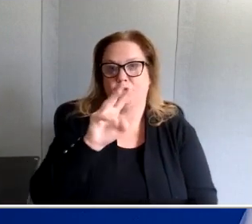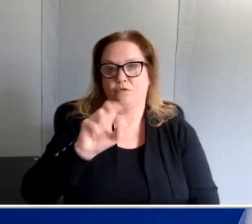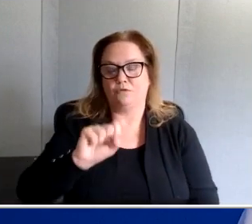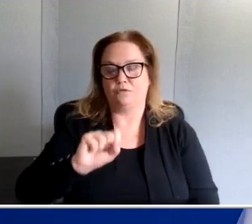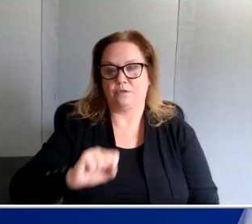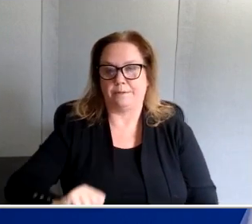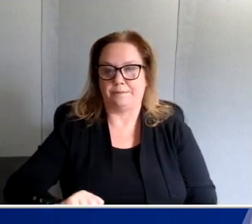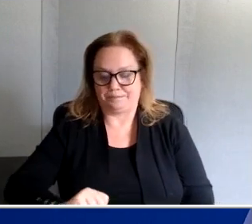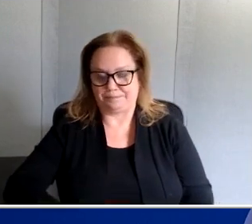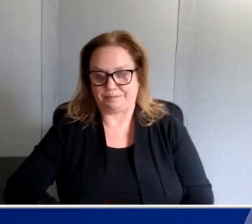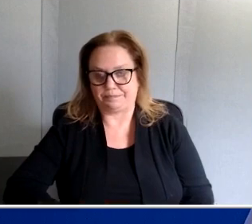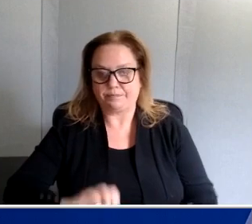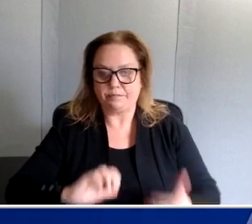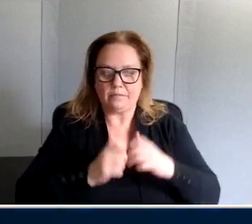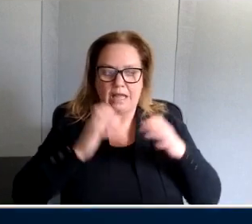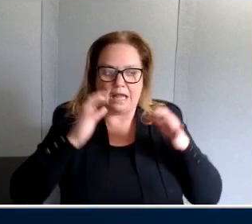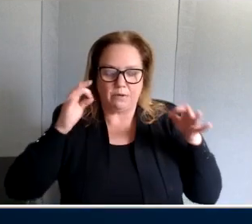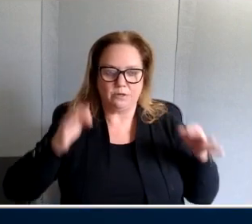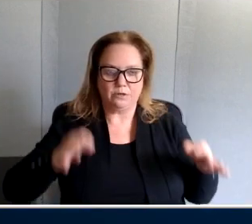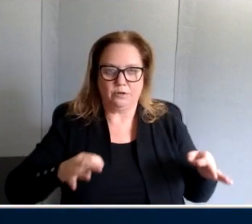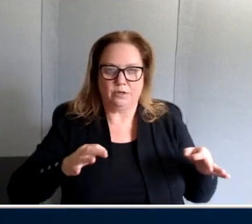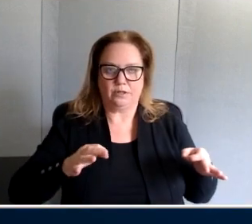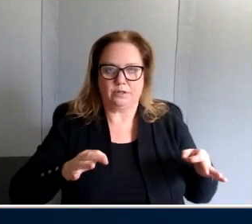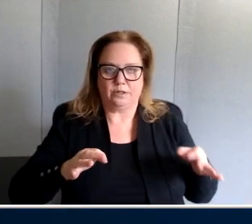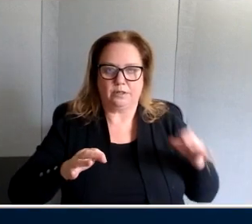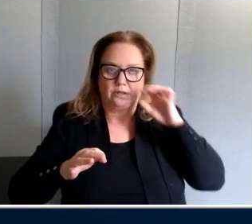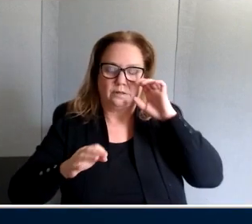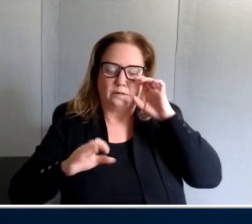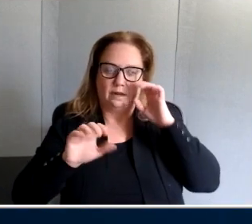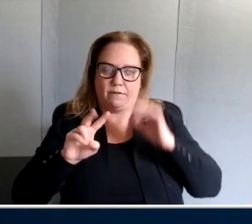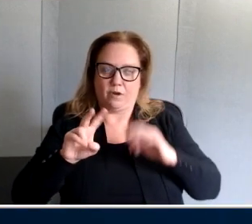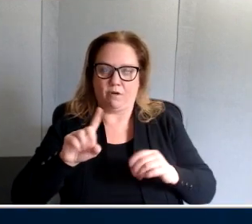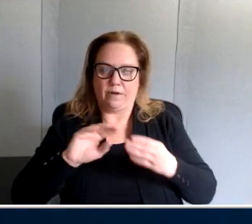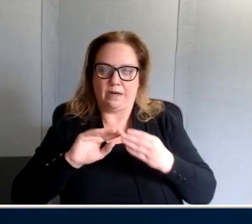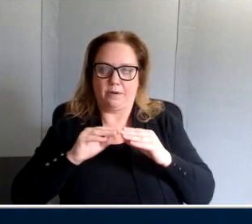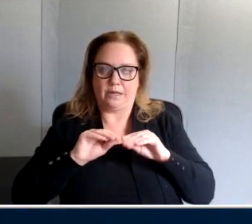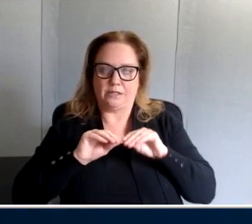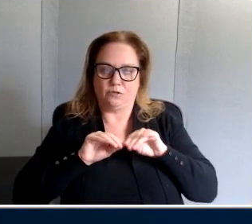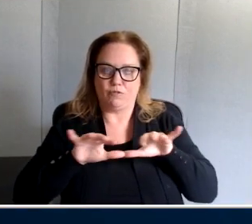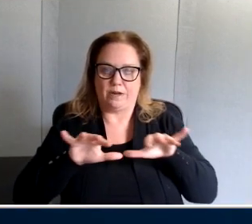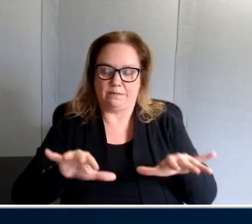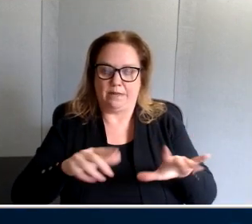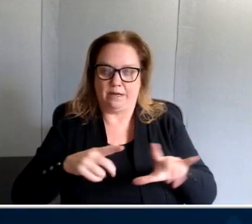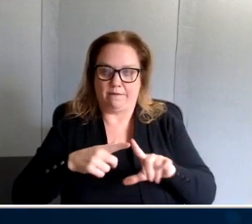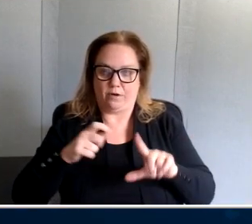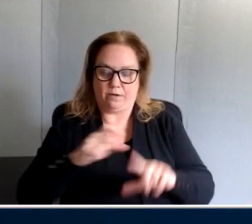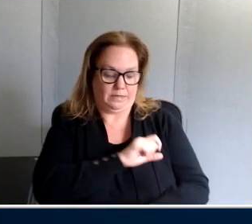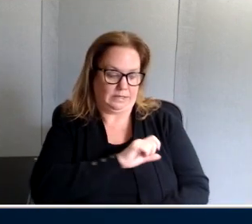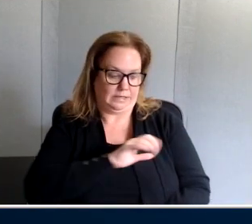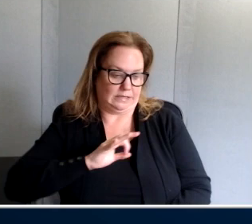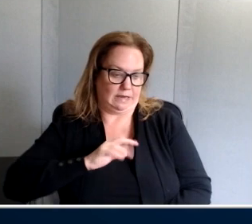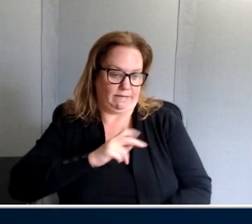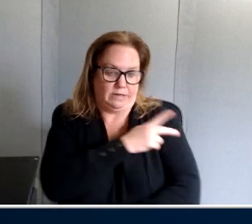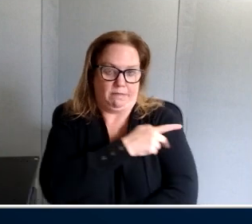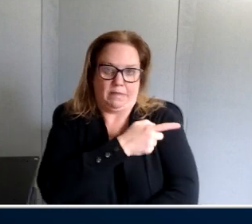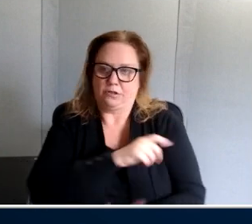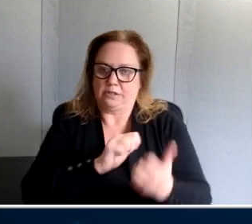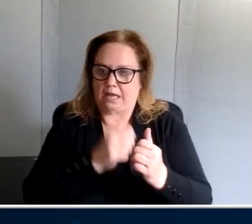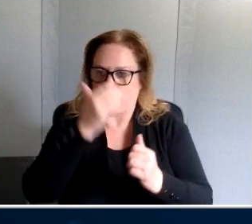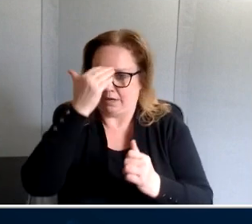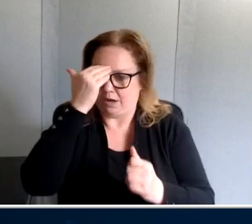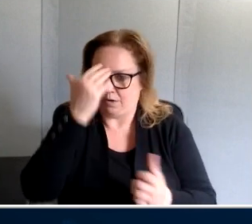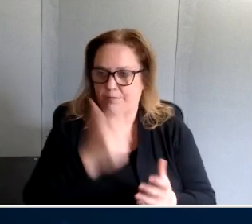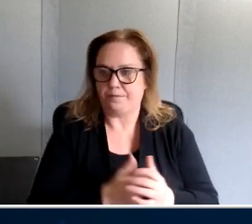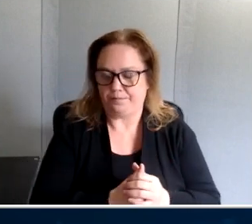do we determine, another question from him is, how do we determine if COVID gets transmitted from staff to patients? Any way of telling? Yeah,